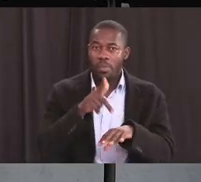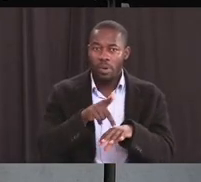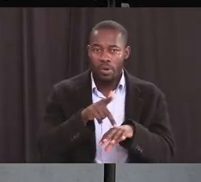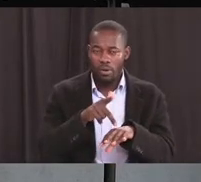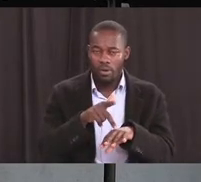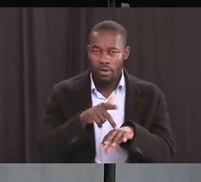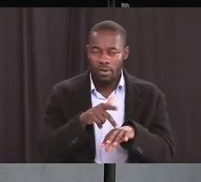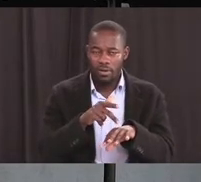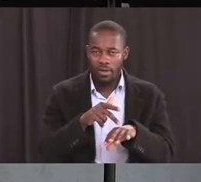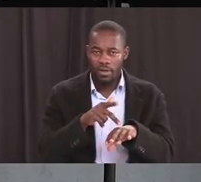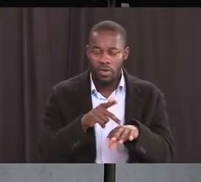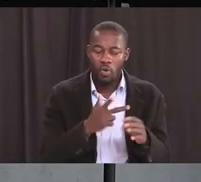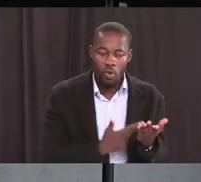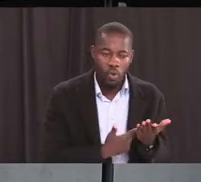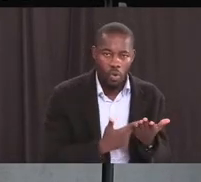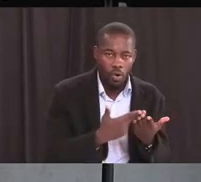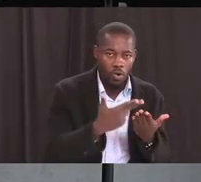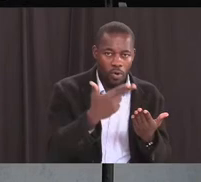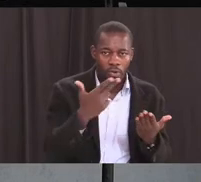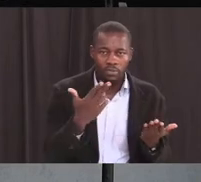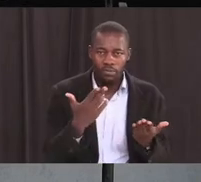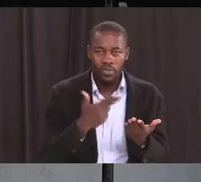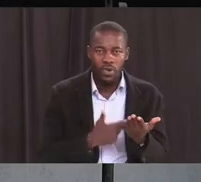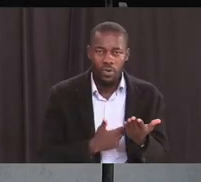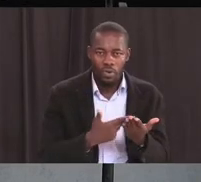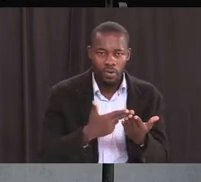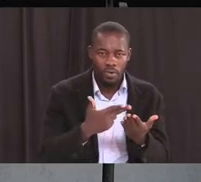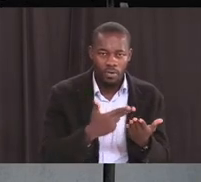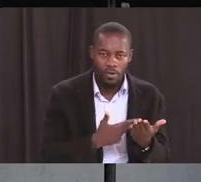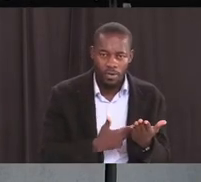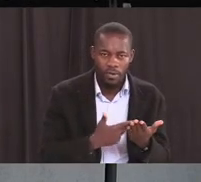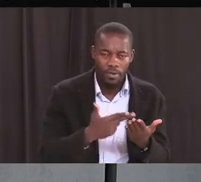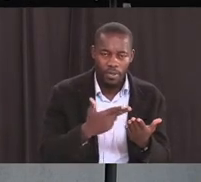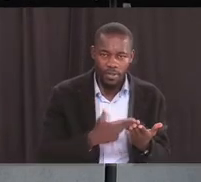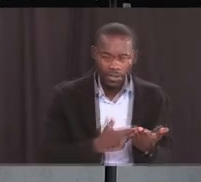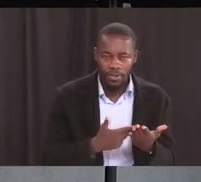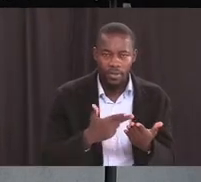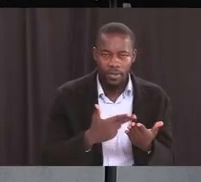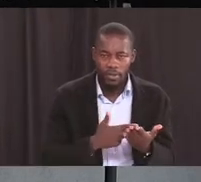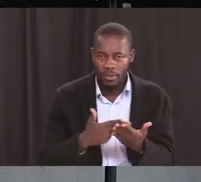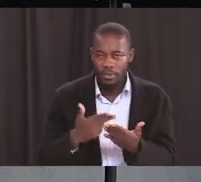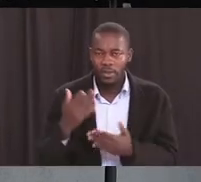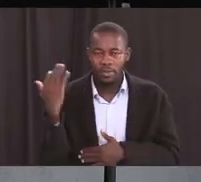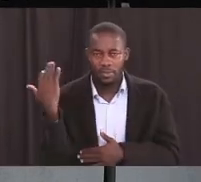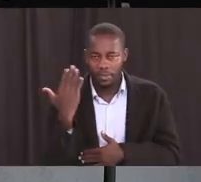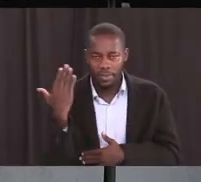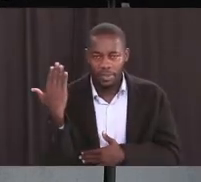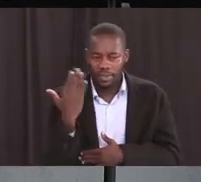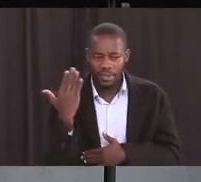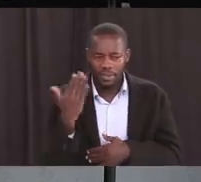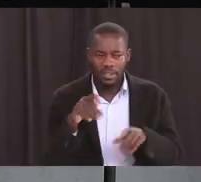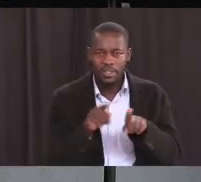second missionary journey. And it's on this trip where Paul plants churches in Philippi,